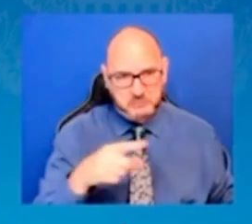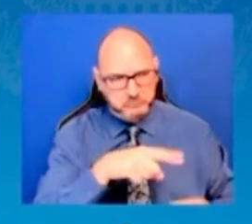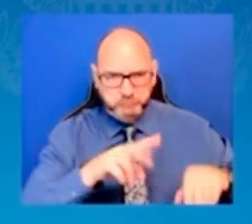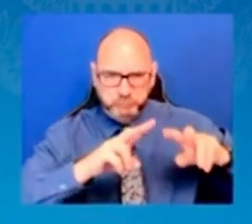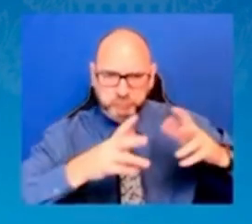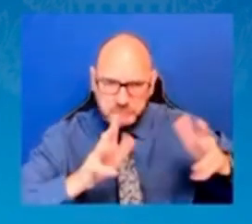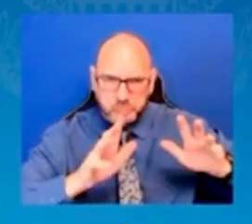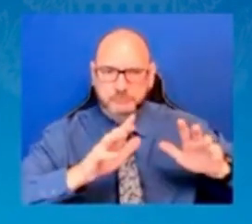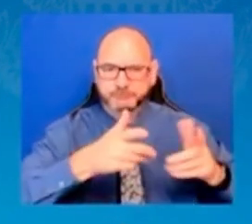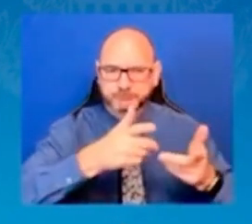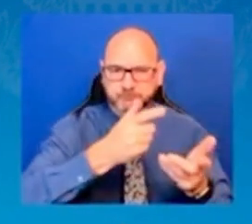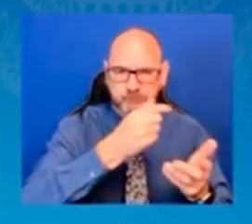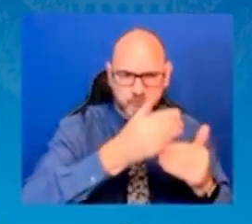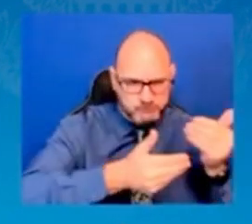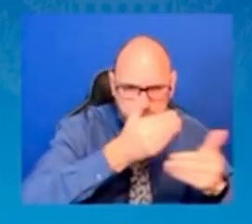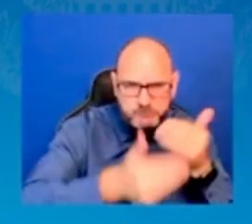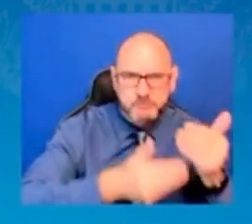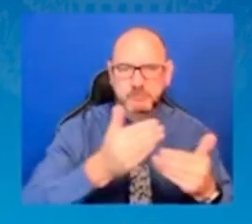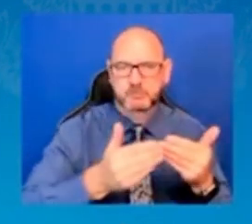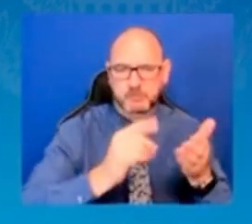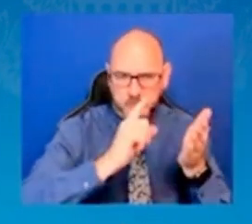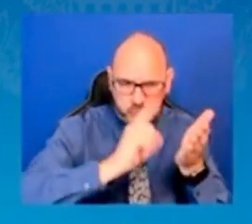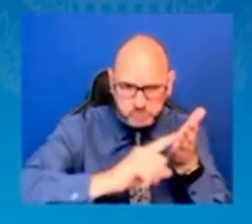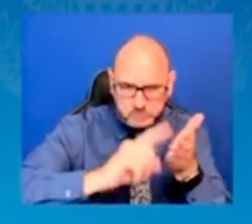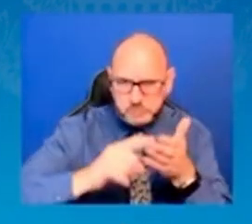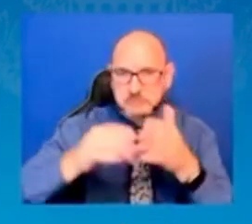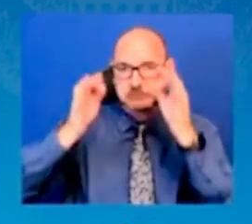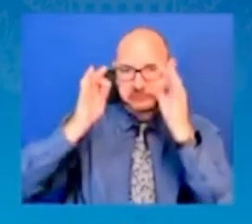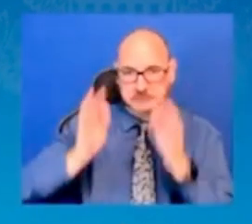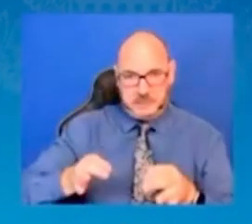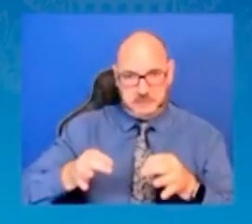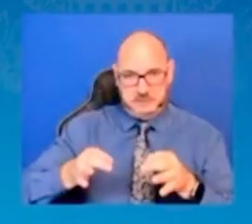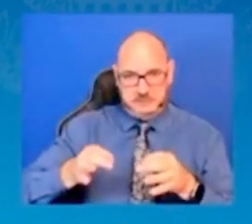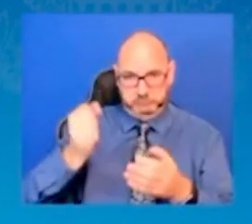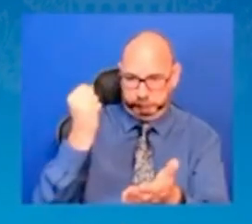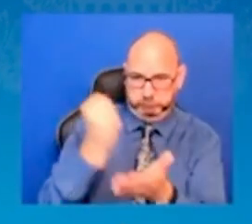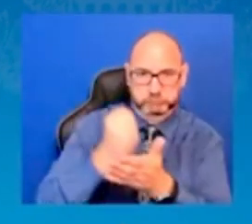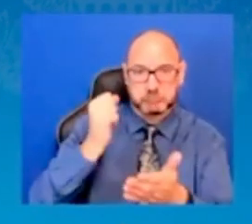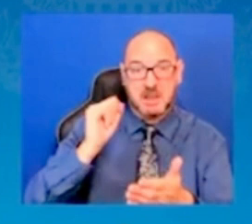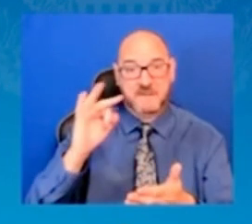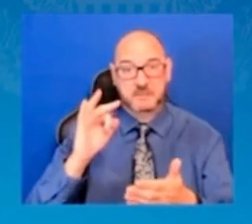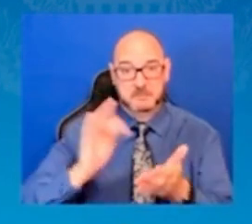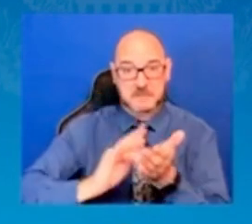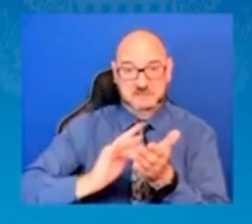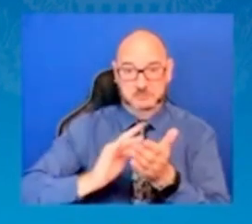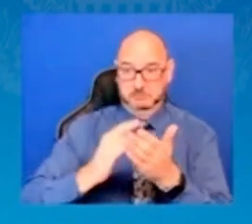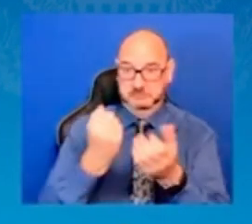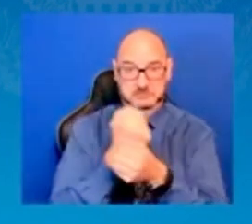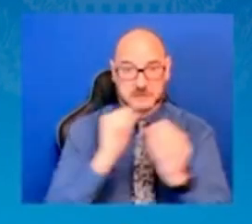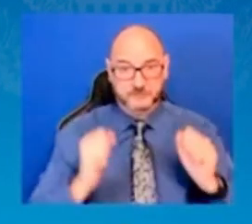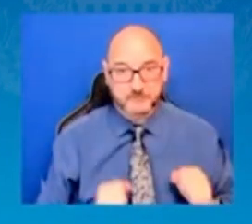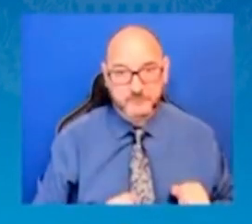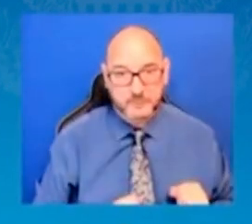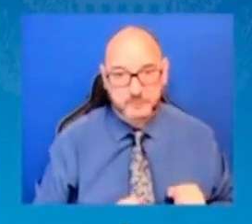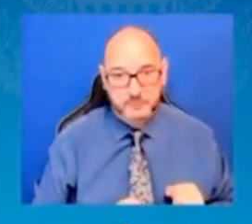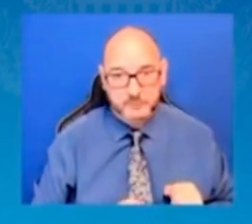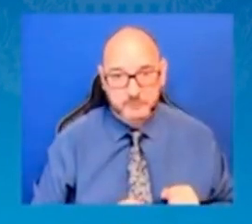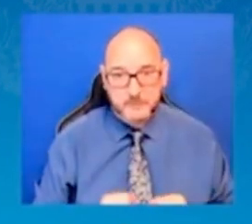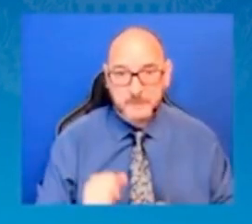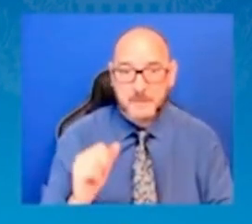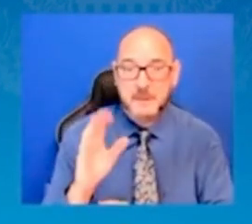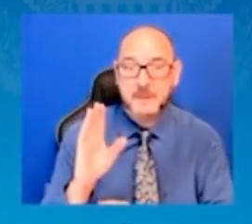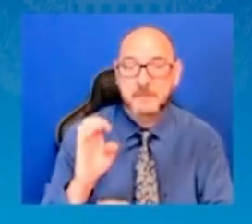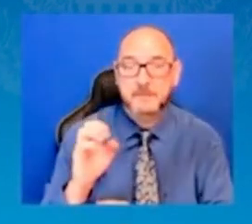determining the efficacy and safety of that medication. Mifepristone is no exception to that